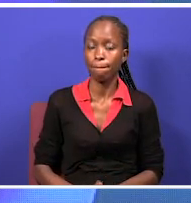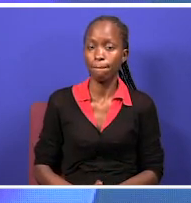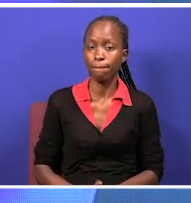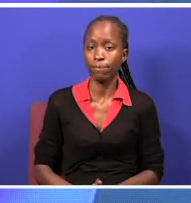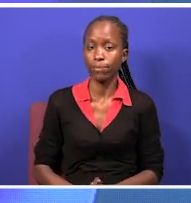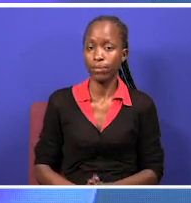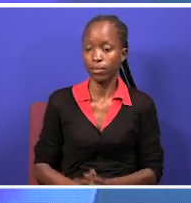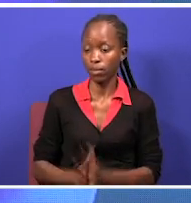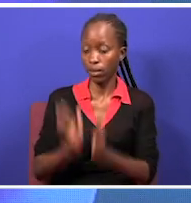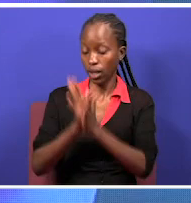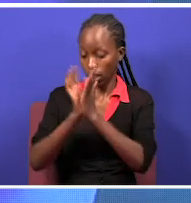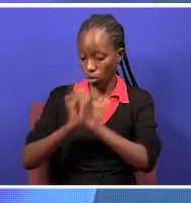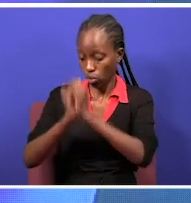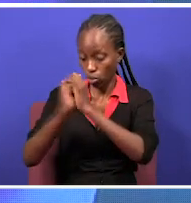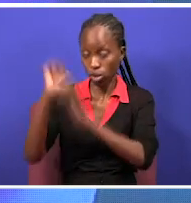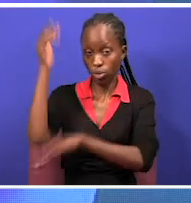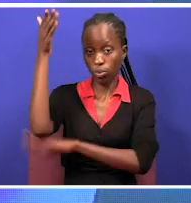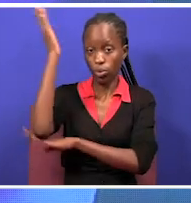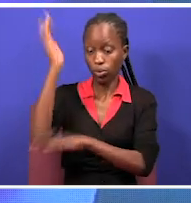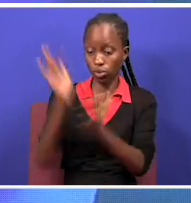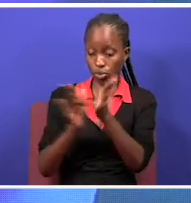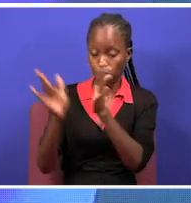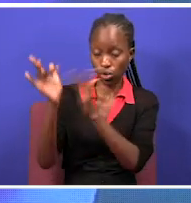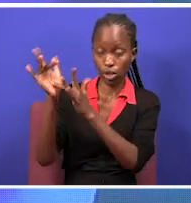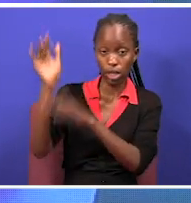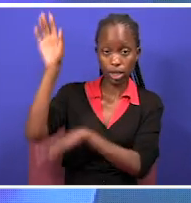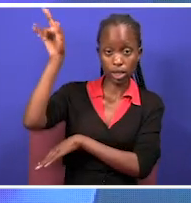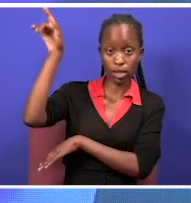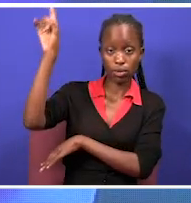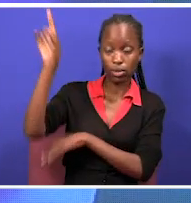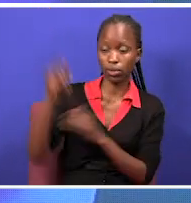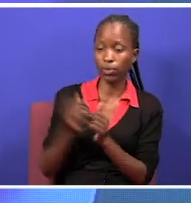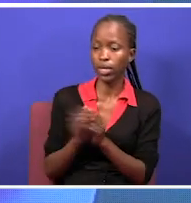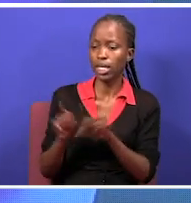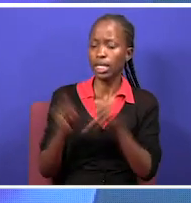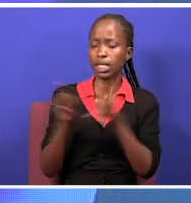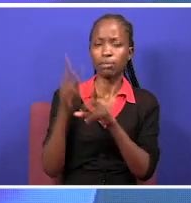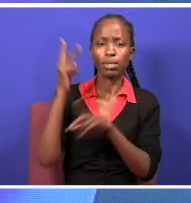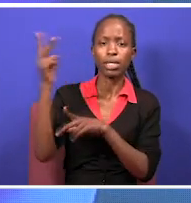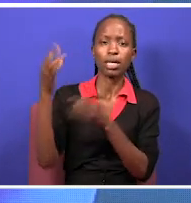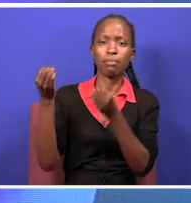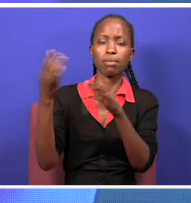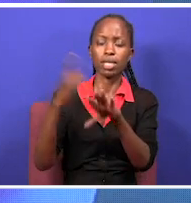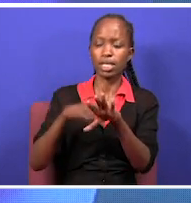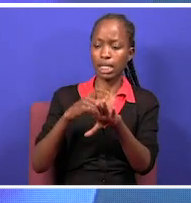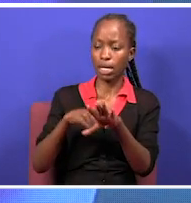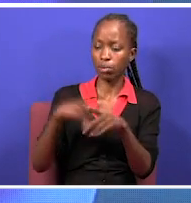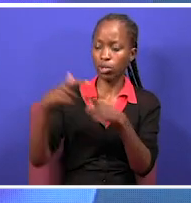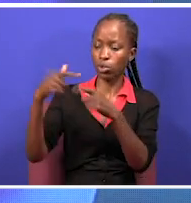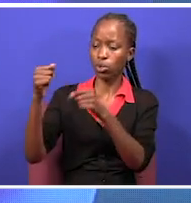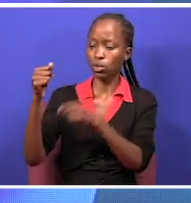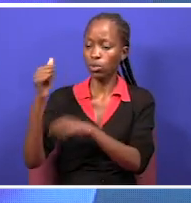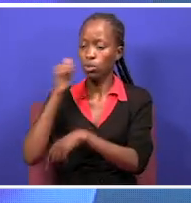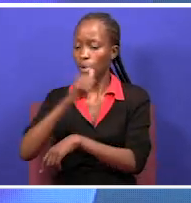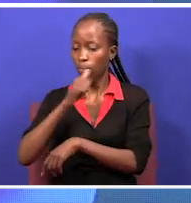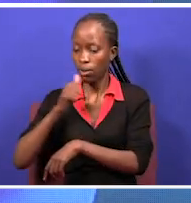and worship God. Jesus himself is quoted in many places as going to a quiet